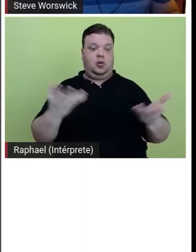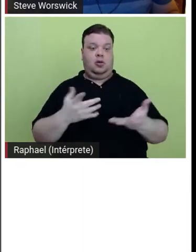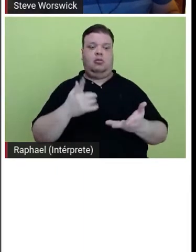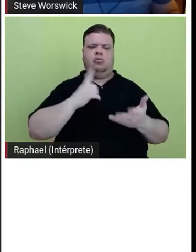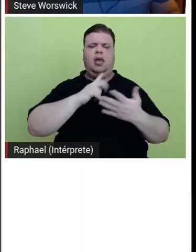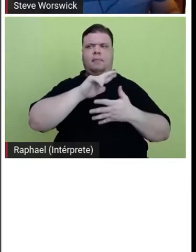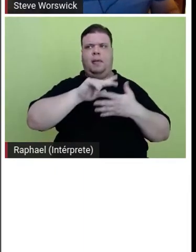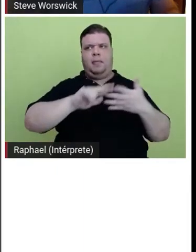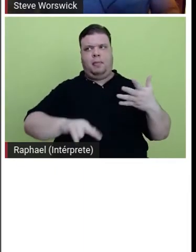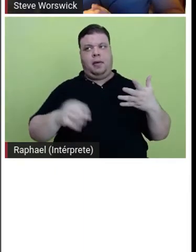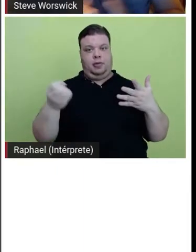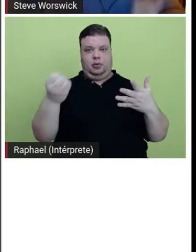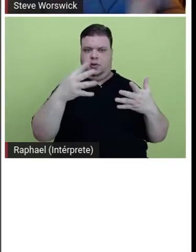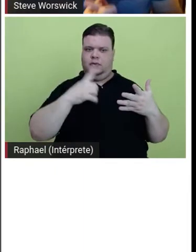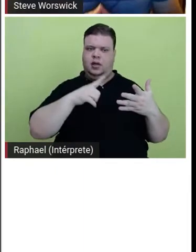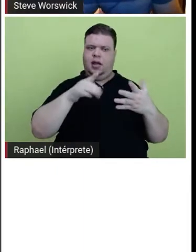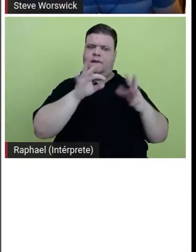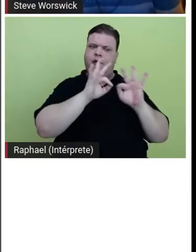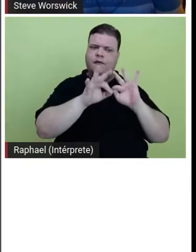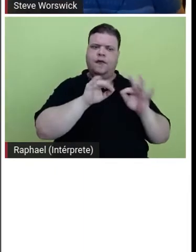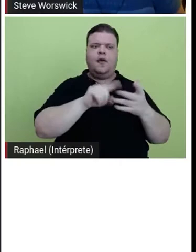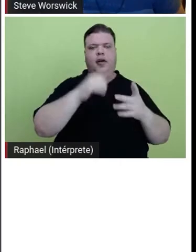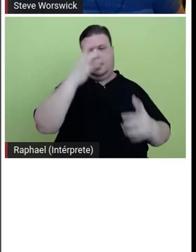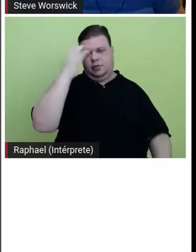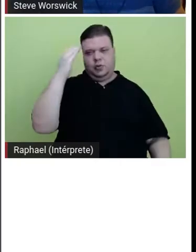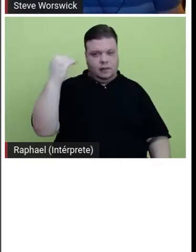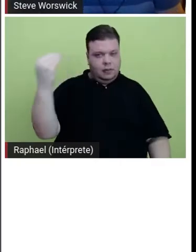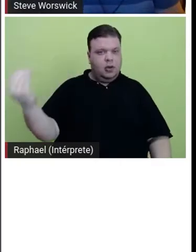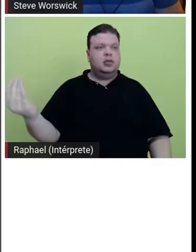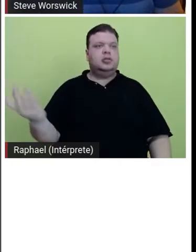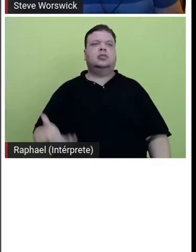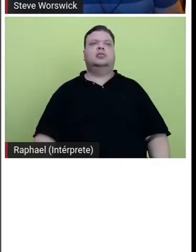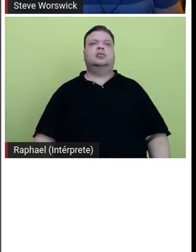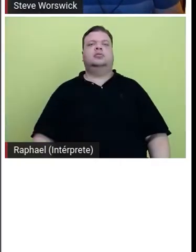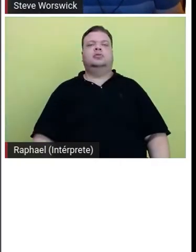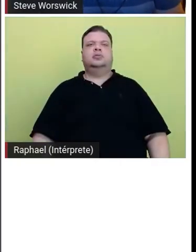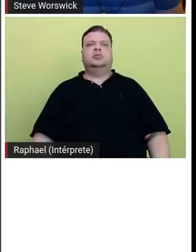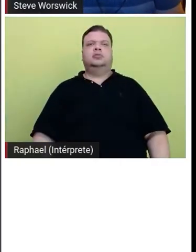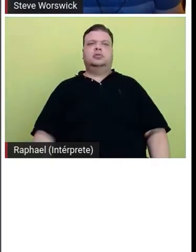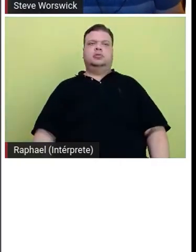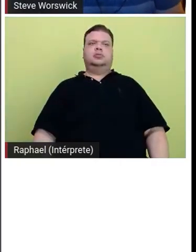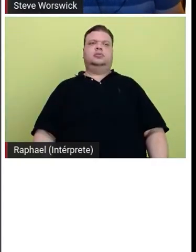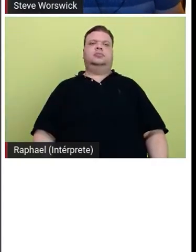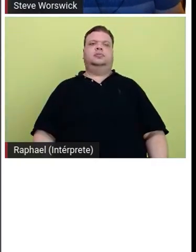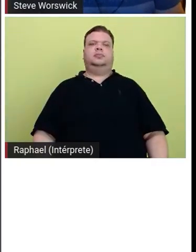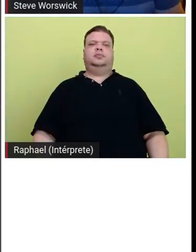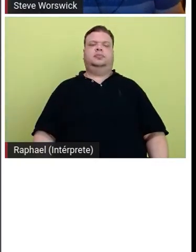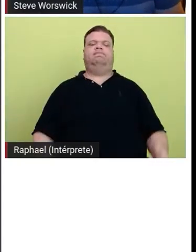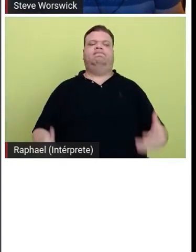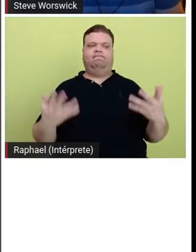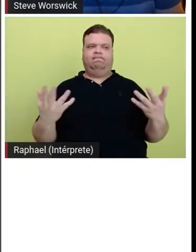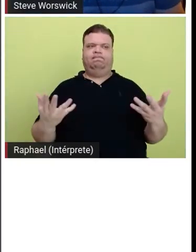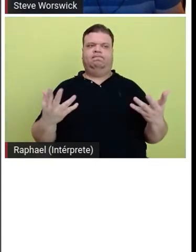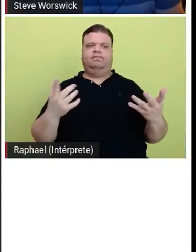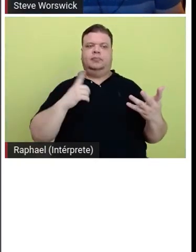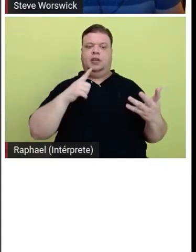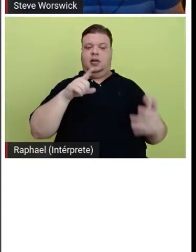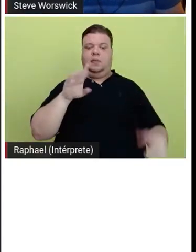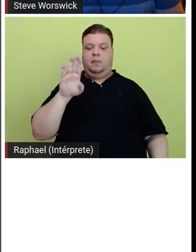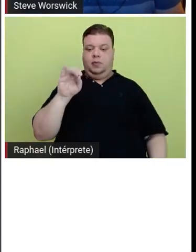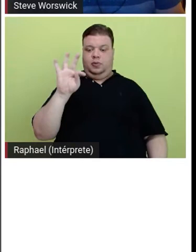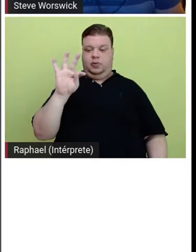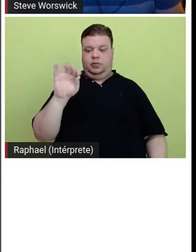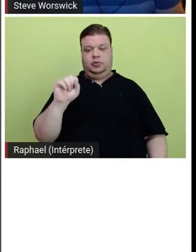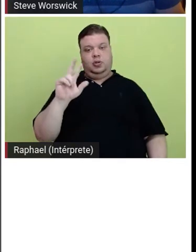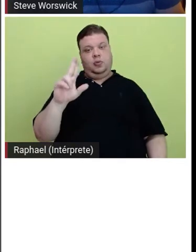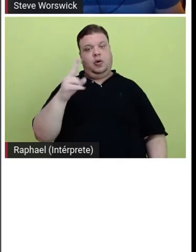Updating it, there's just a few examples of logs. I go through the logs every day, checking to see what people